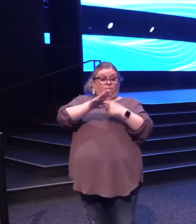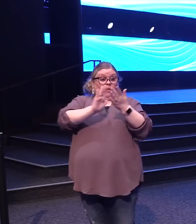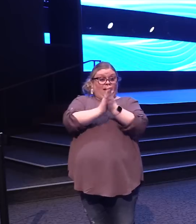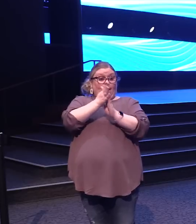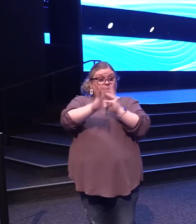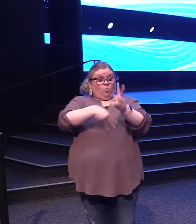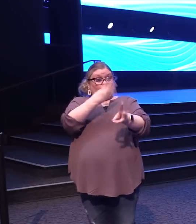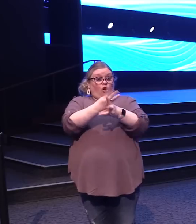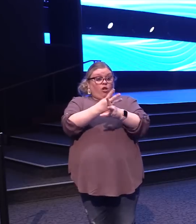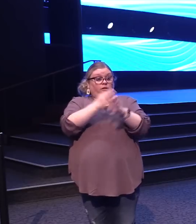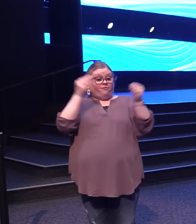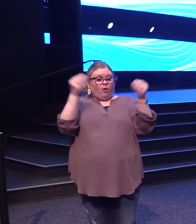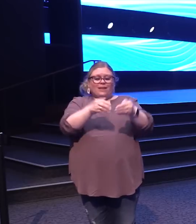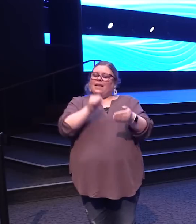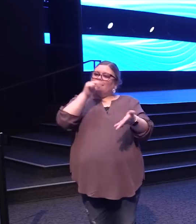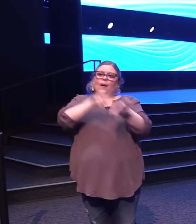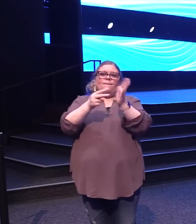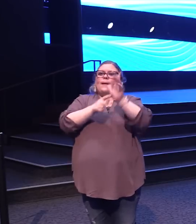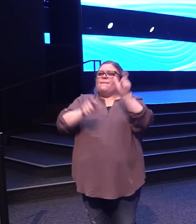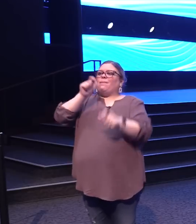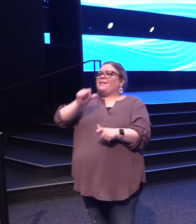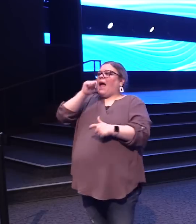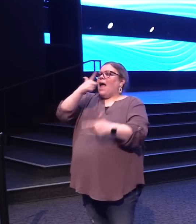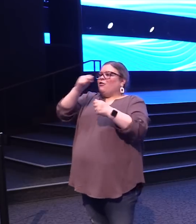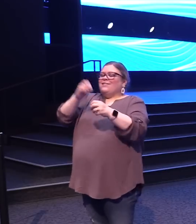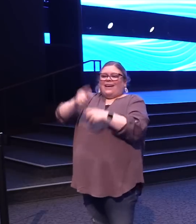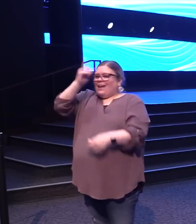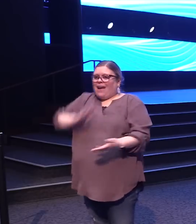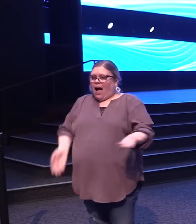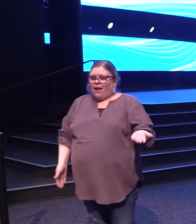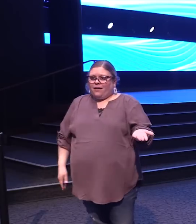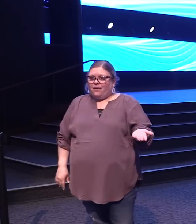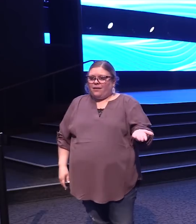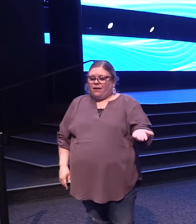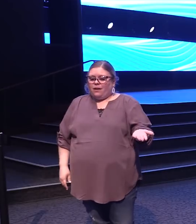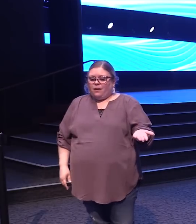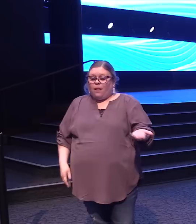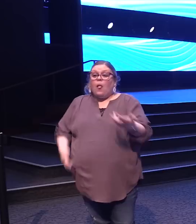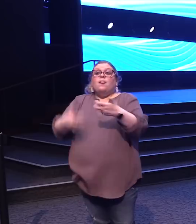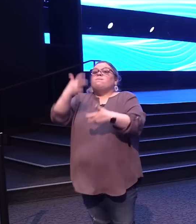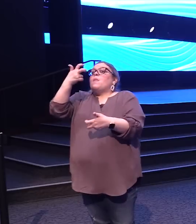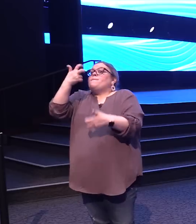secularized does not mean that people are not interested in God.